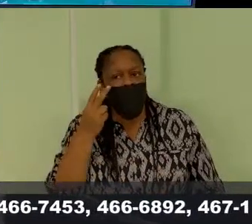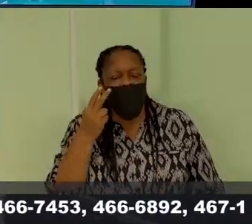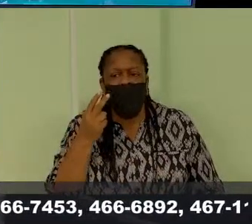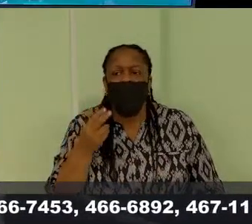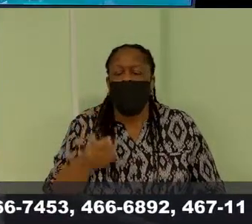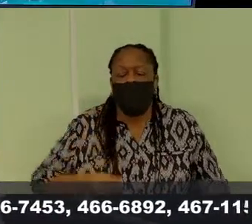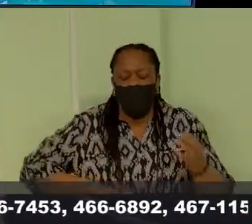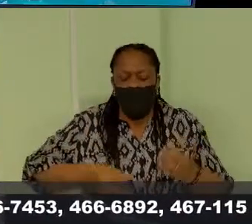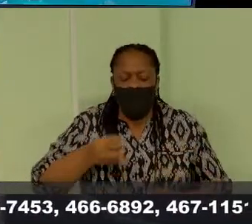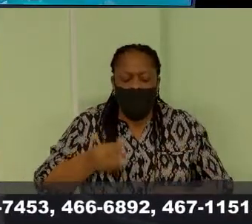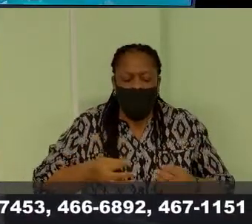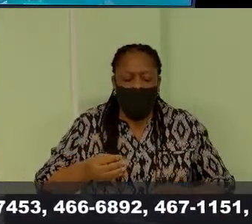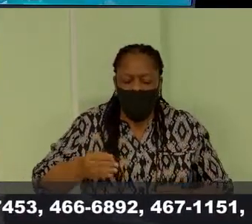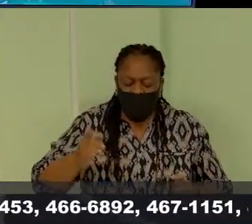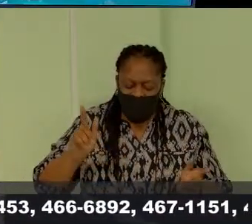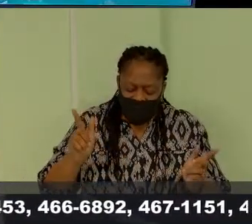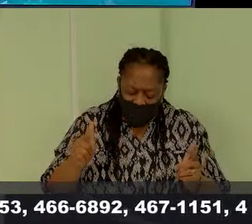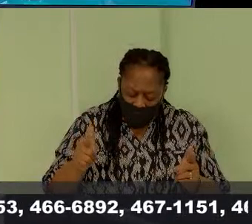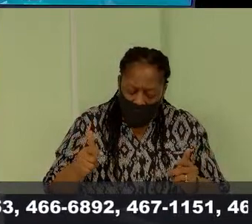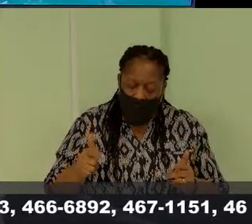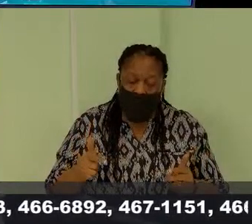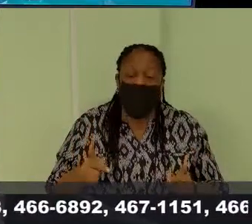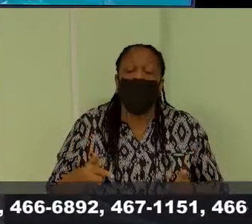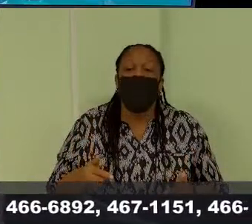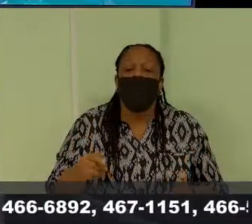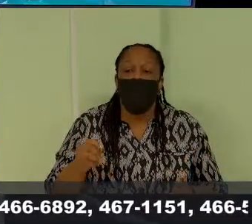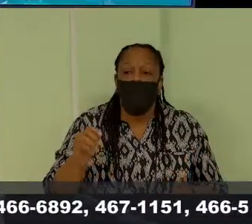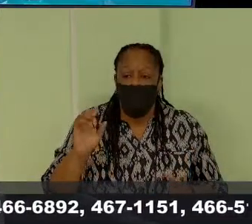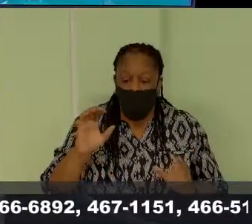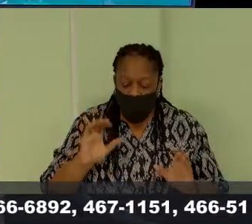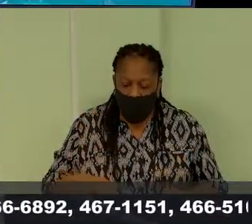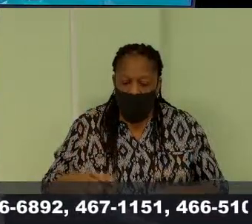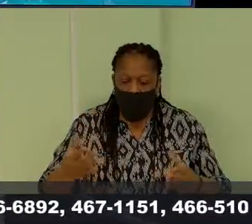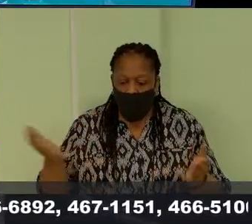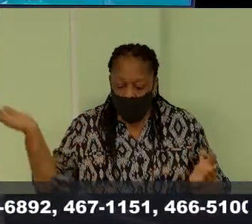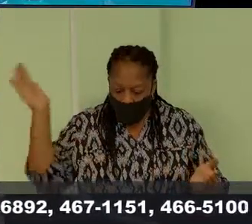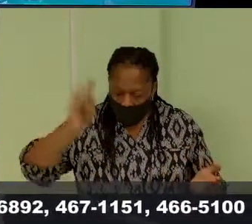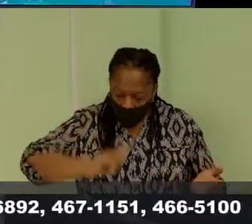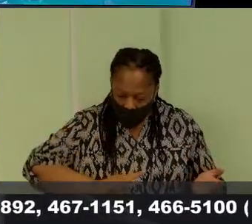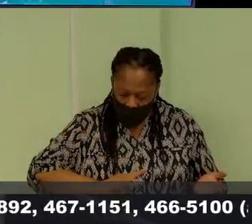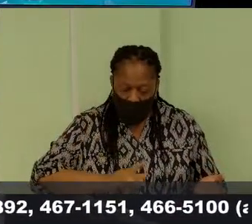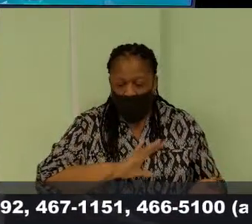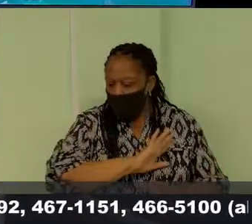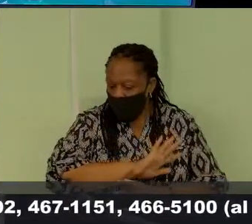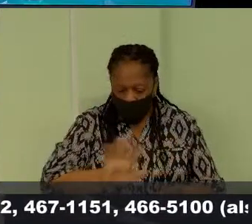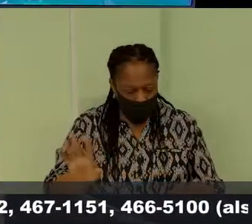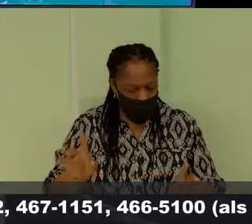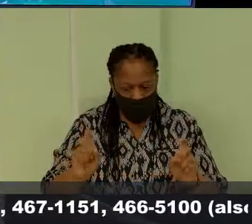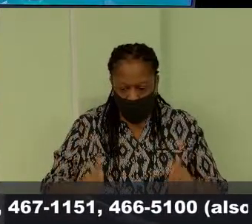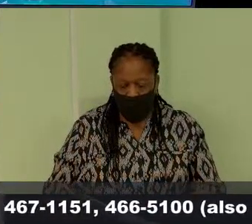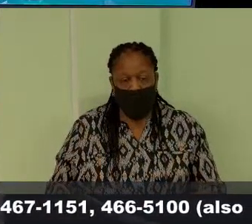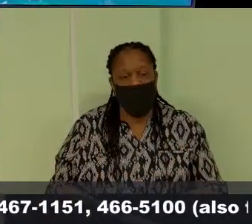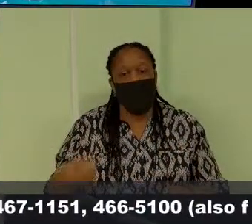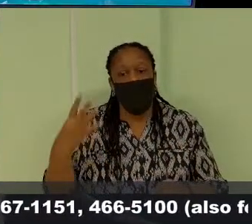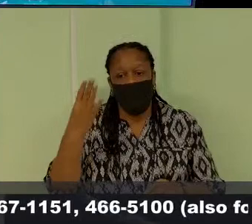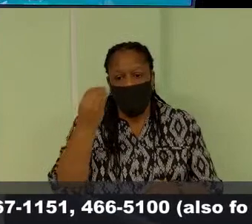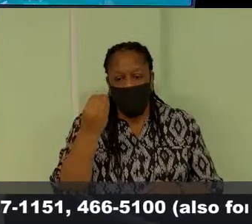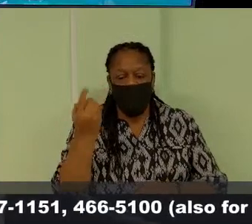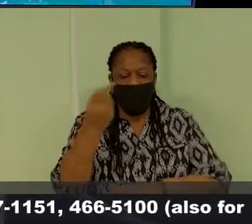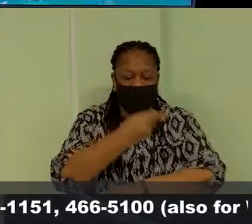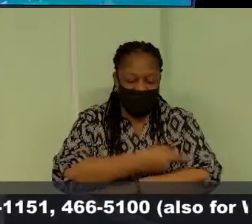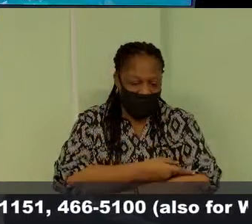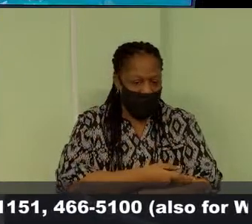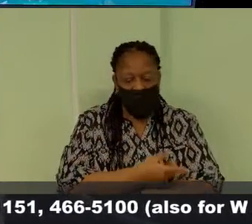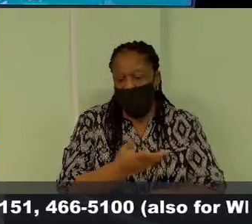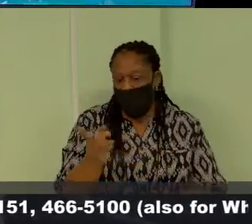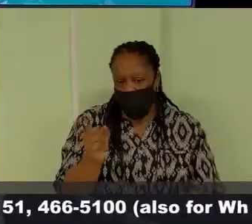than 20 cases per 100,000 in the prior 2 weeks, they're considered low risk. That is the same risk as